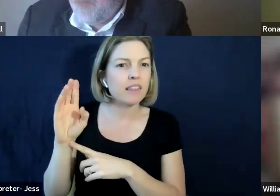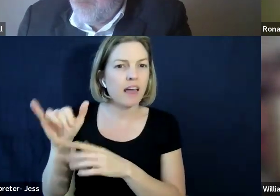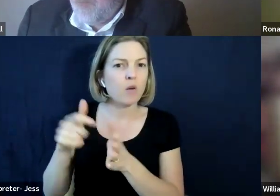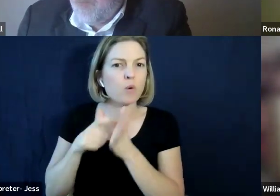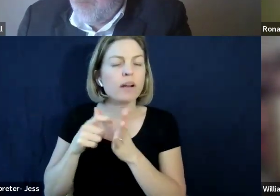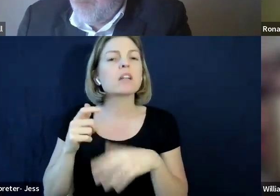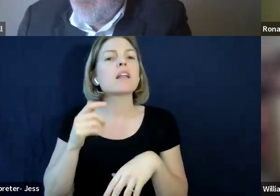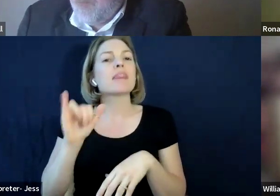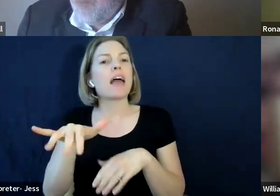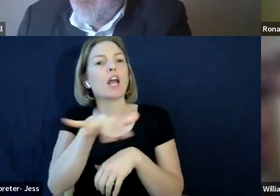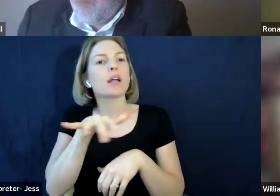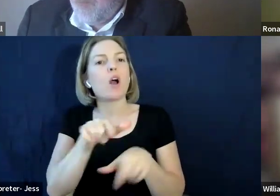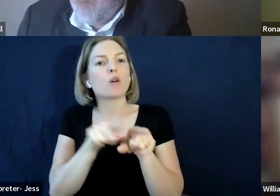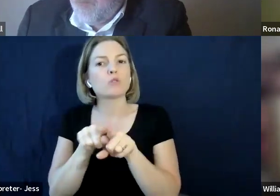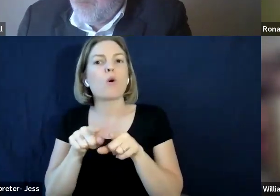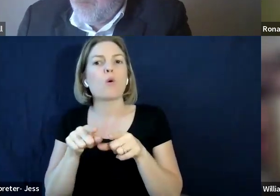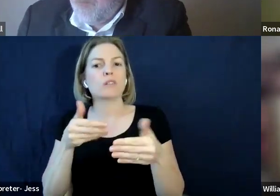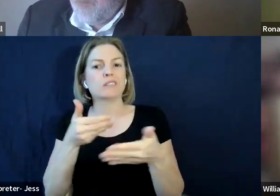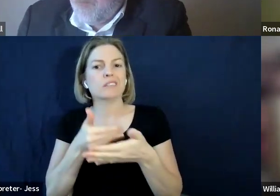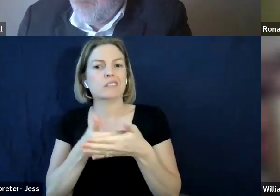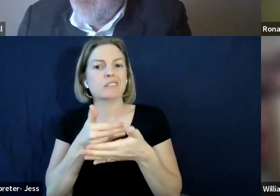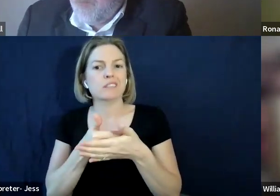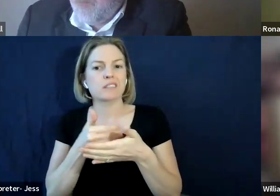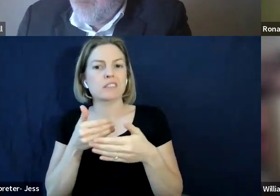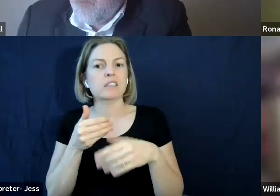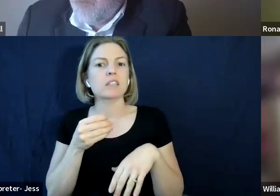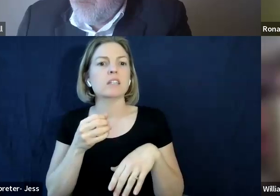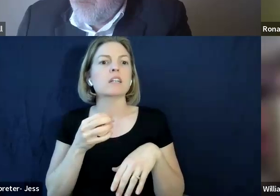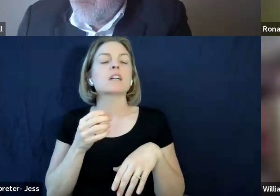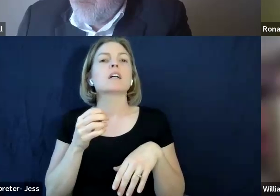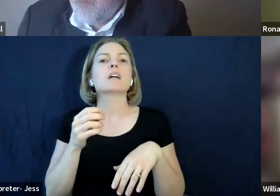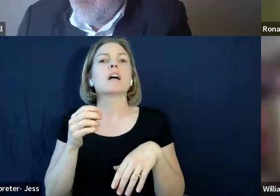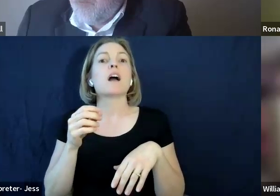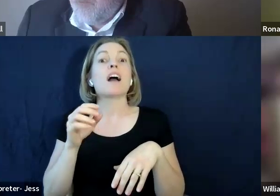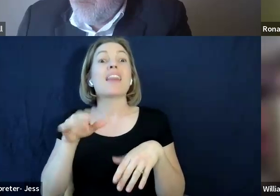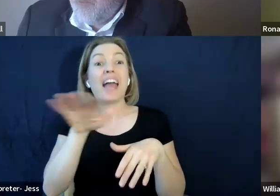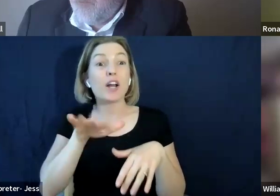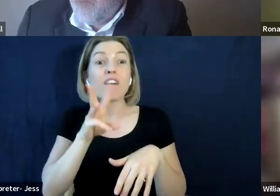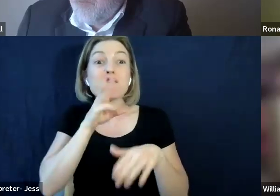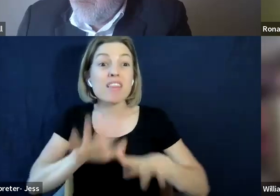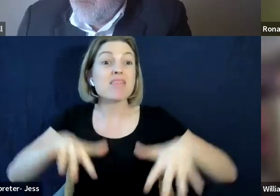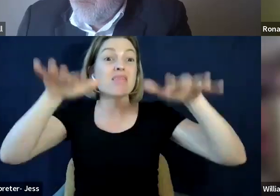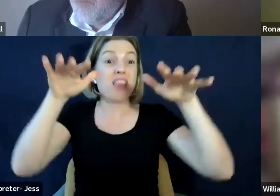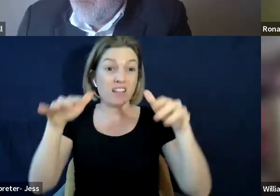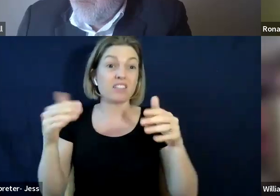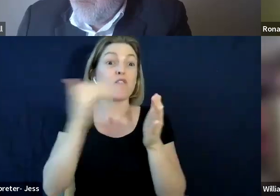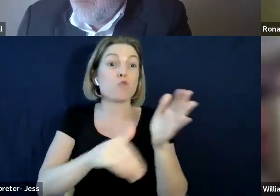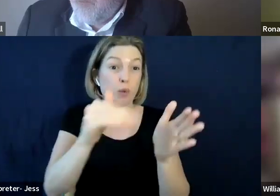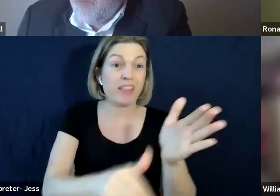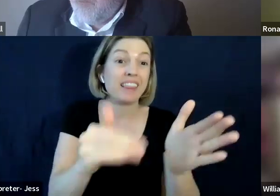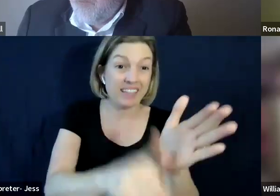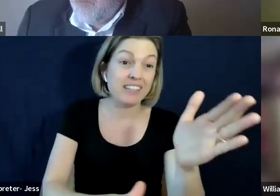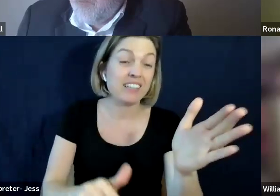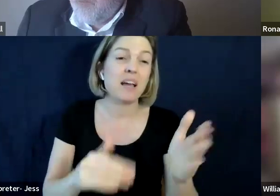area also is within a area that floods frequently in the Elway floodplain. And